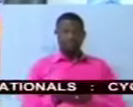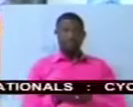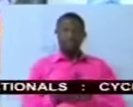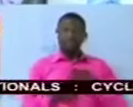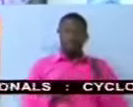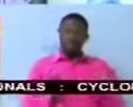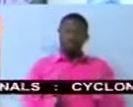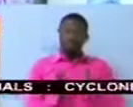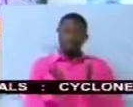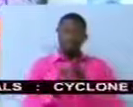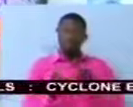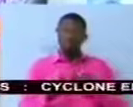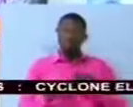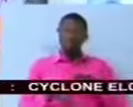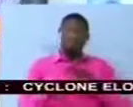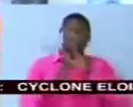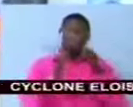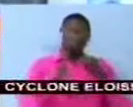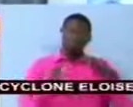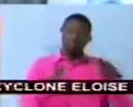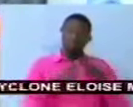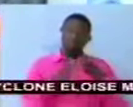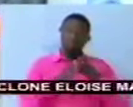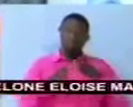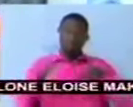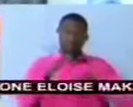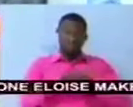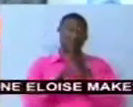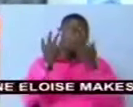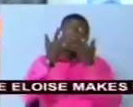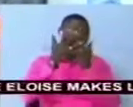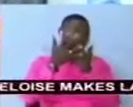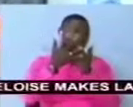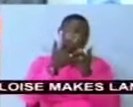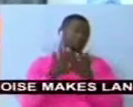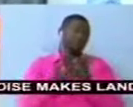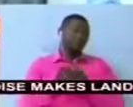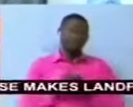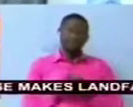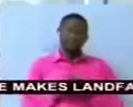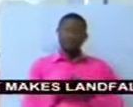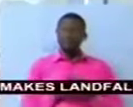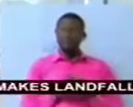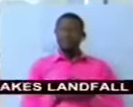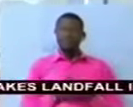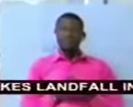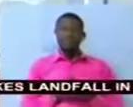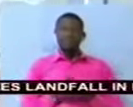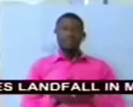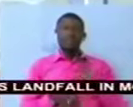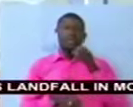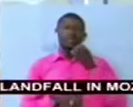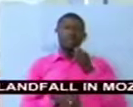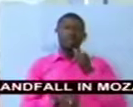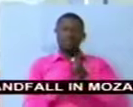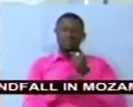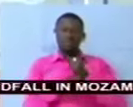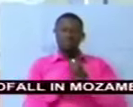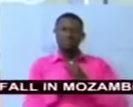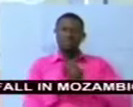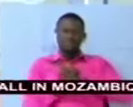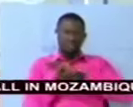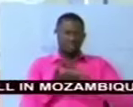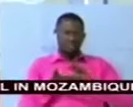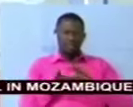nonu ñun ñep ñuma bokk ci ñu dem ci cell bi we are all escorted to the cells can you clarify something for the commission mi nga